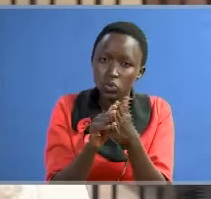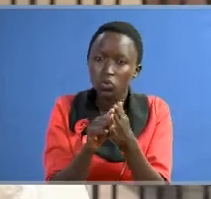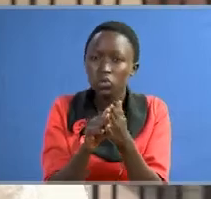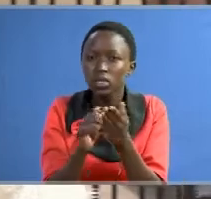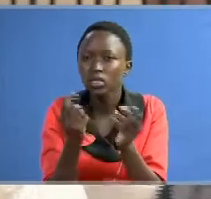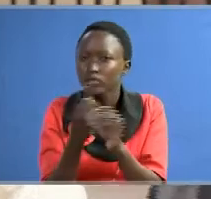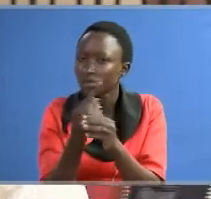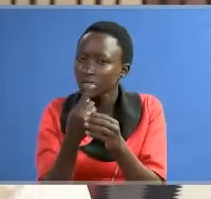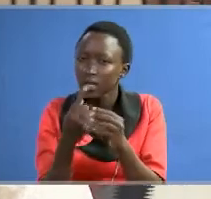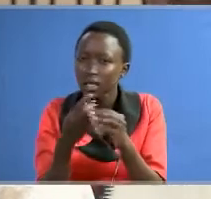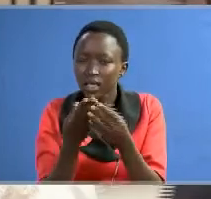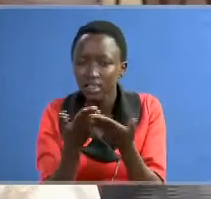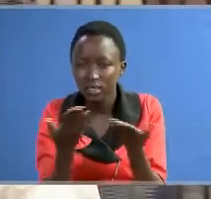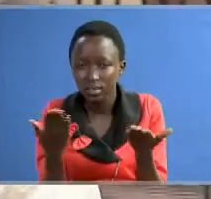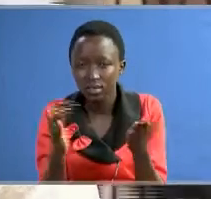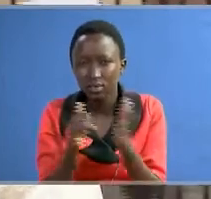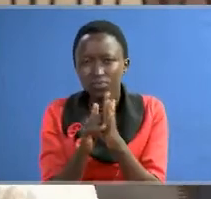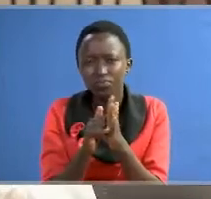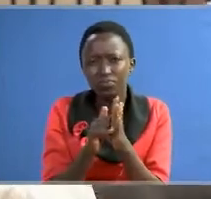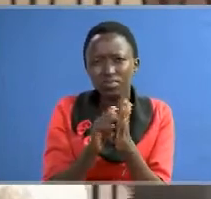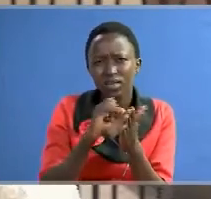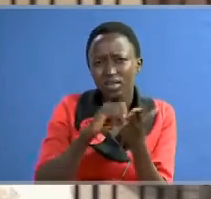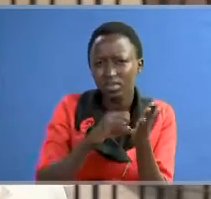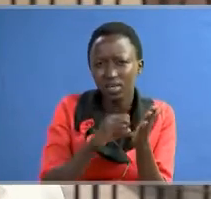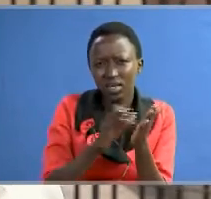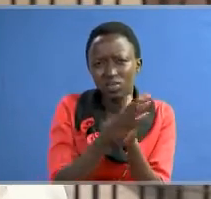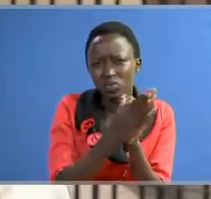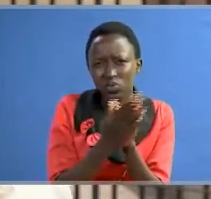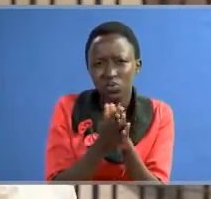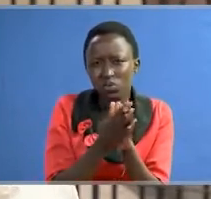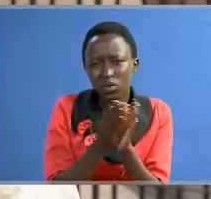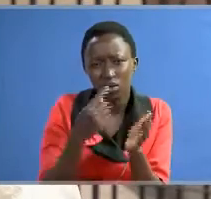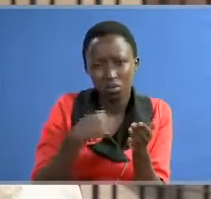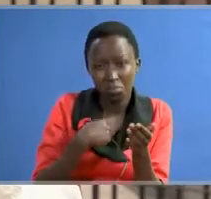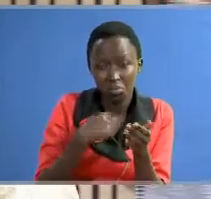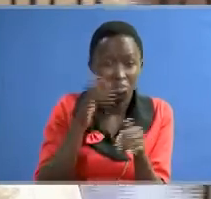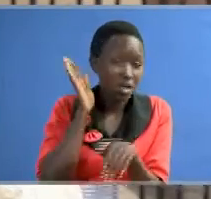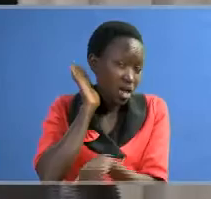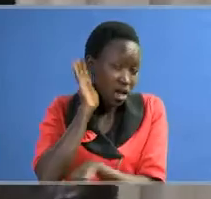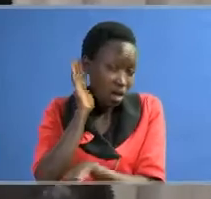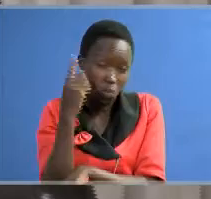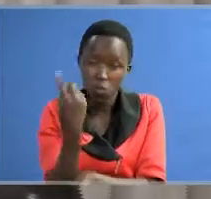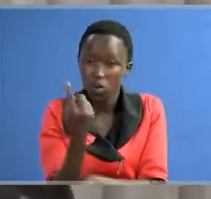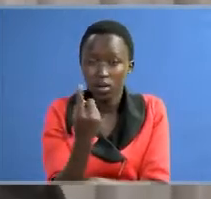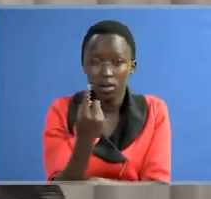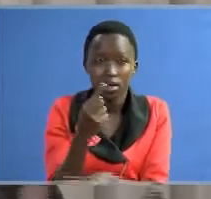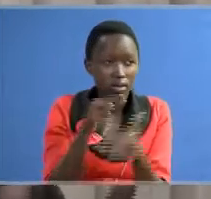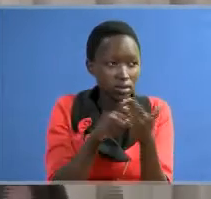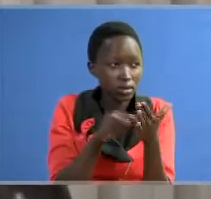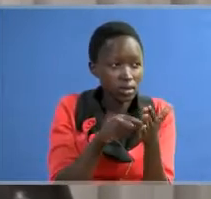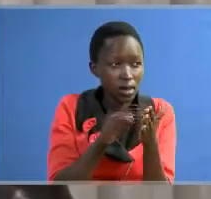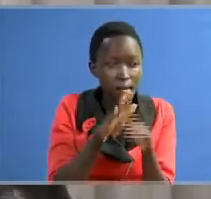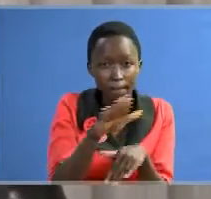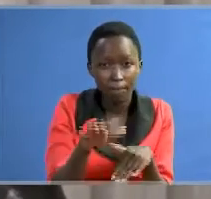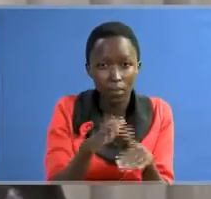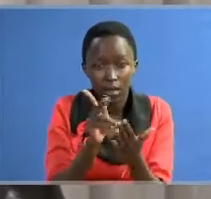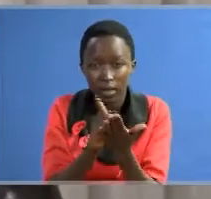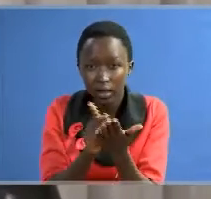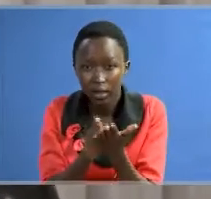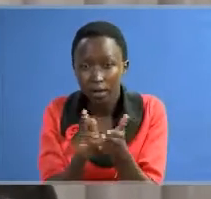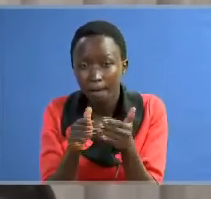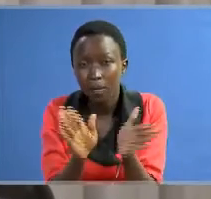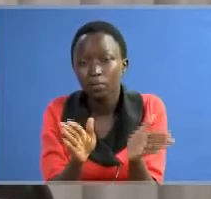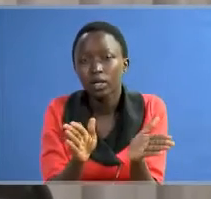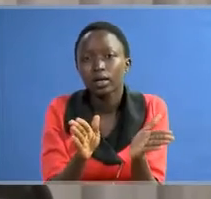kama hizo. It's just the story nimekuwa nikisikia. This is a place where they keep